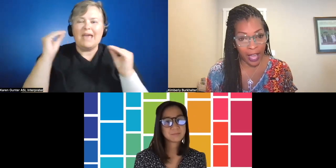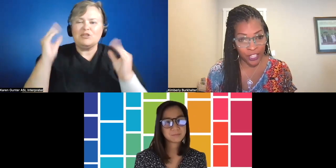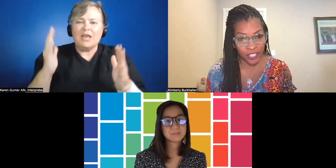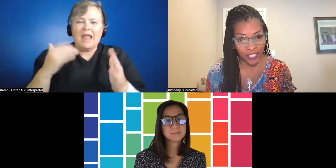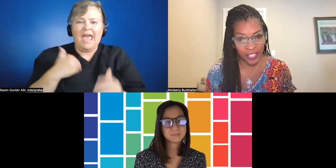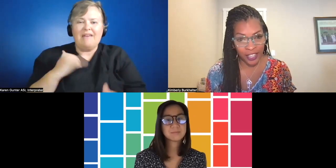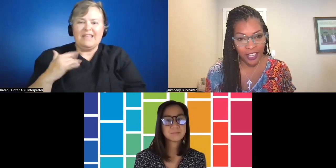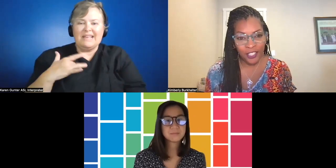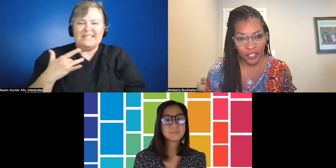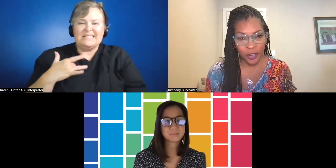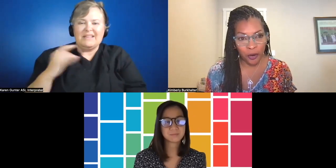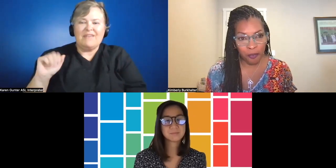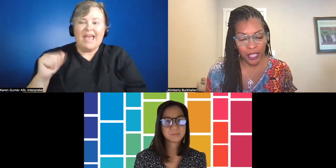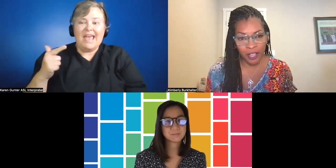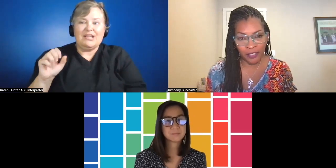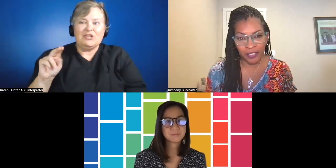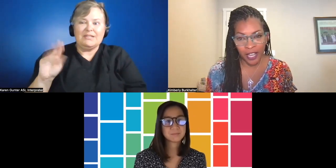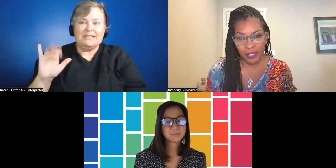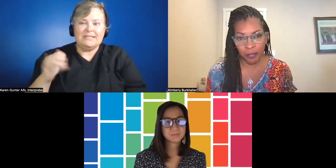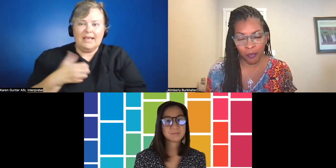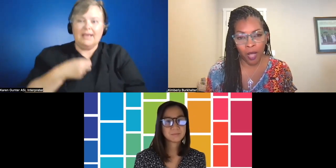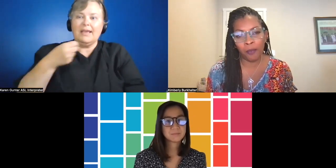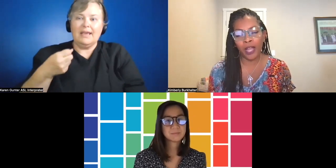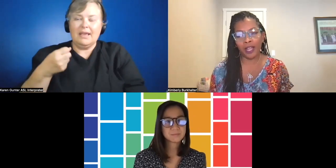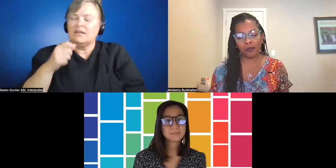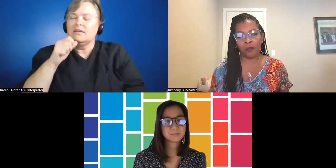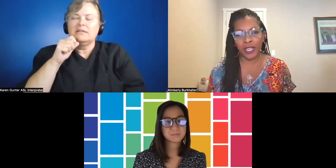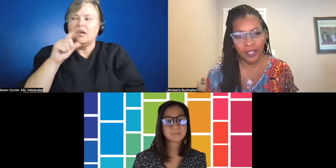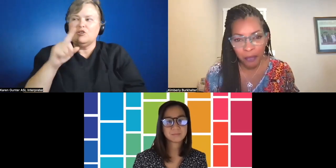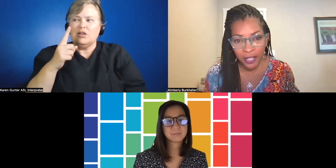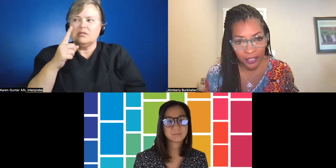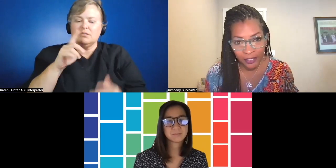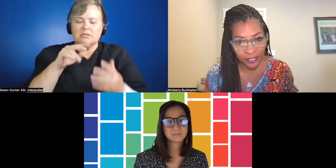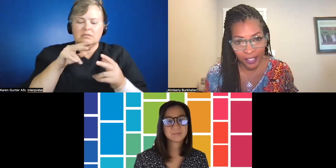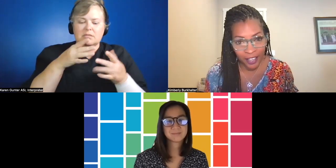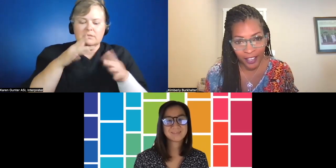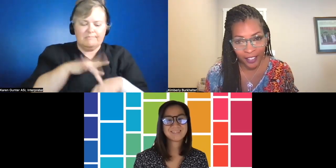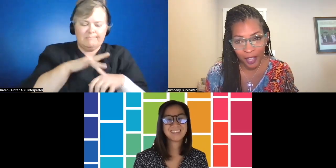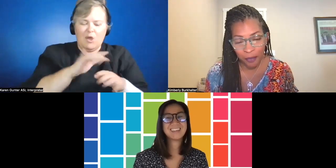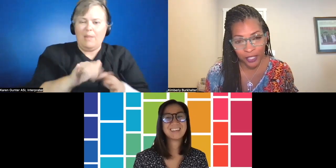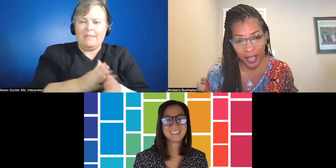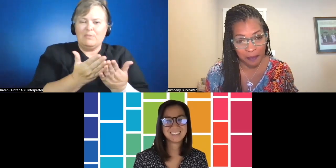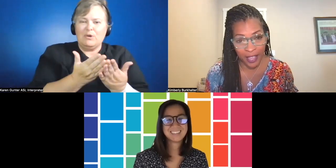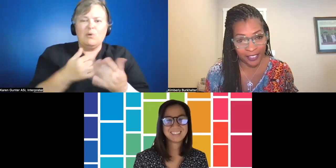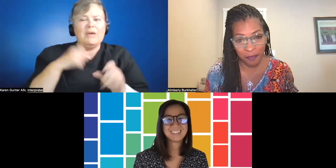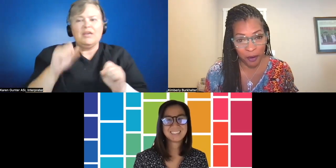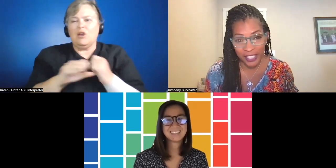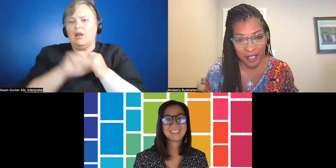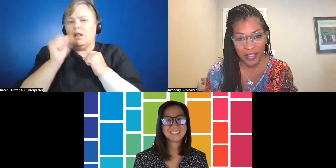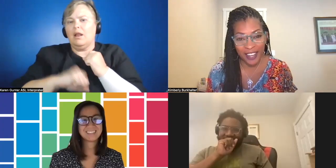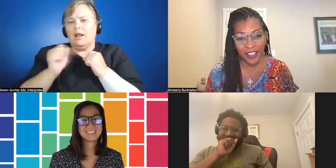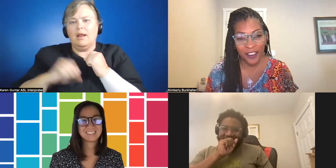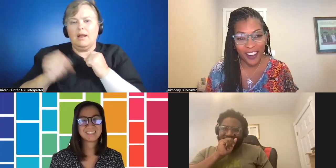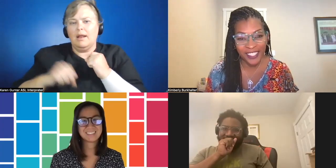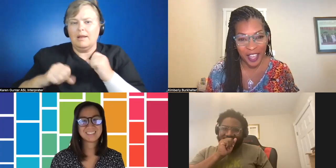of agency to go beyond the textbook. What we could be on here a lot more time,